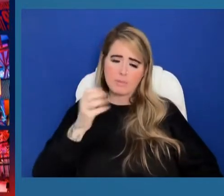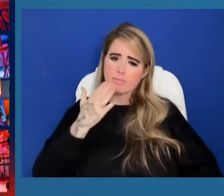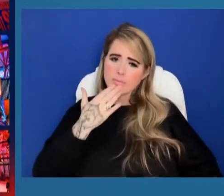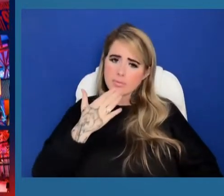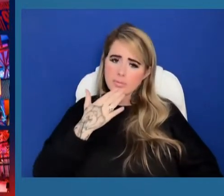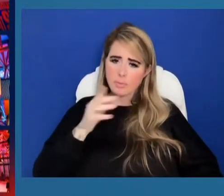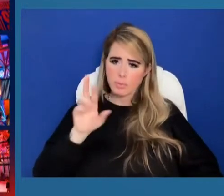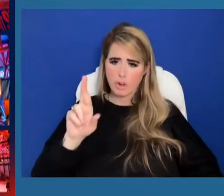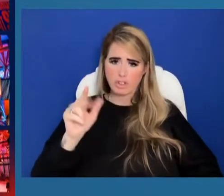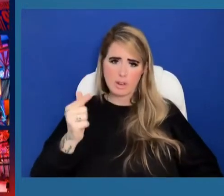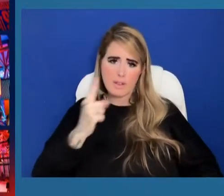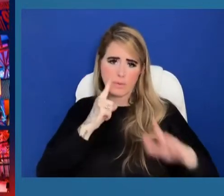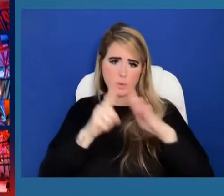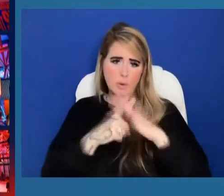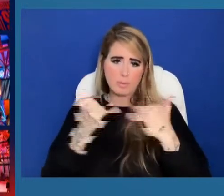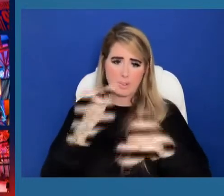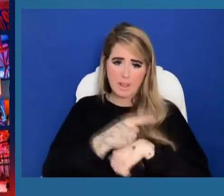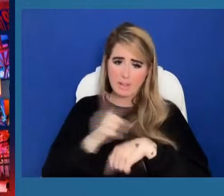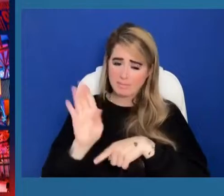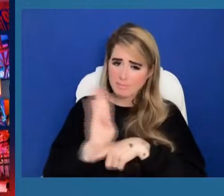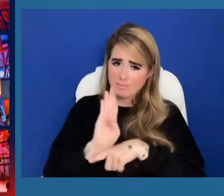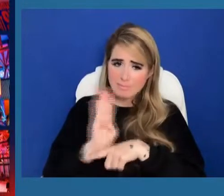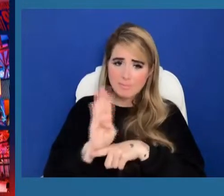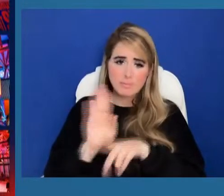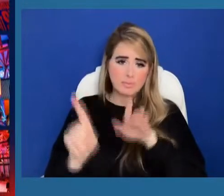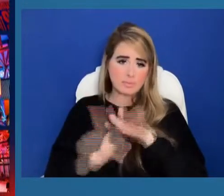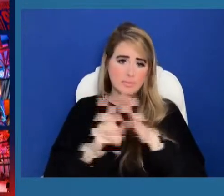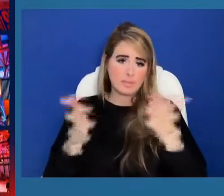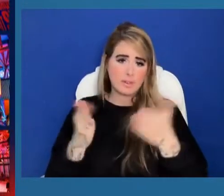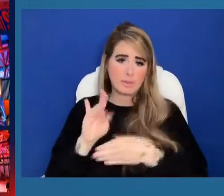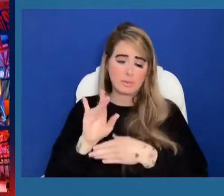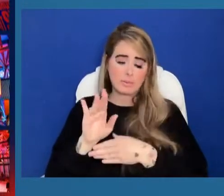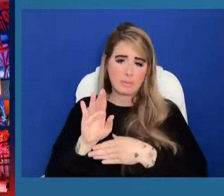took some time out of his busy schedule to be here in Buffalo.